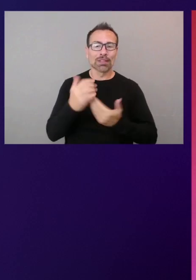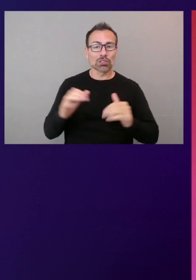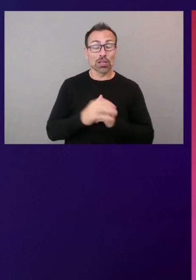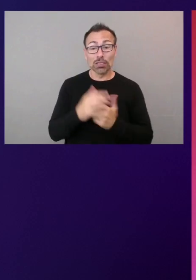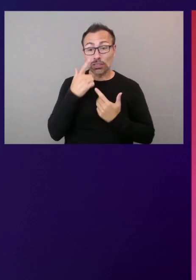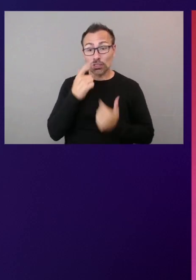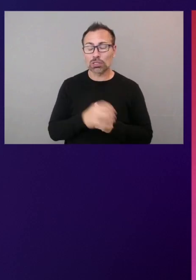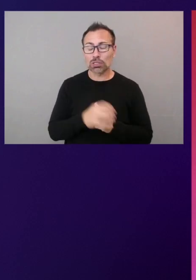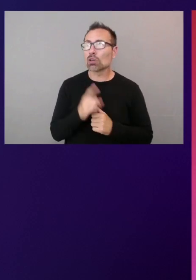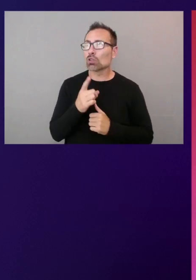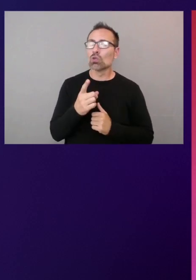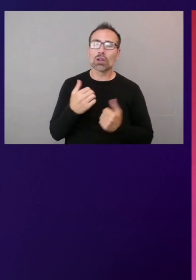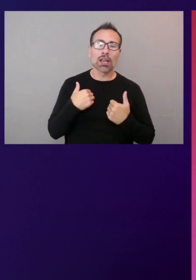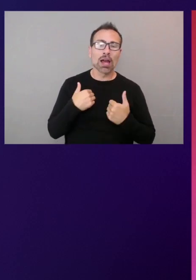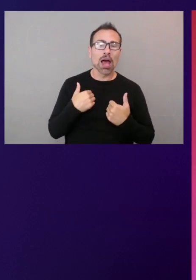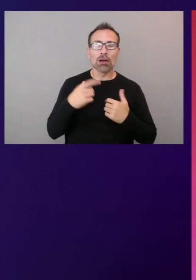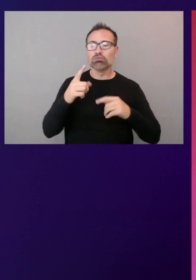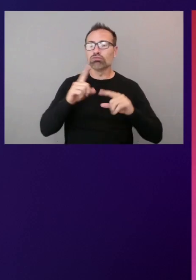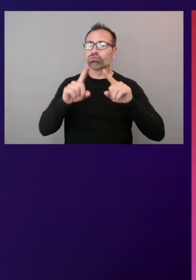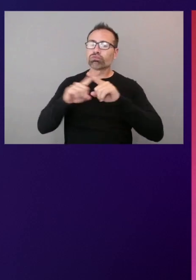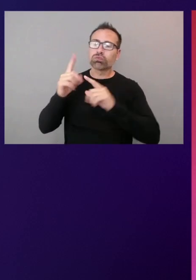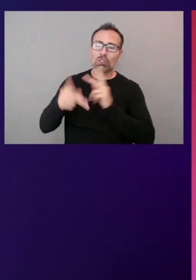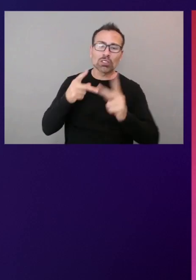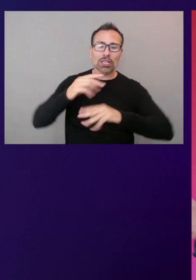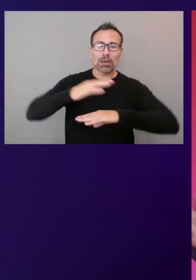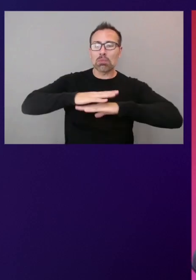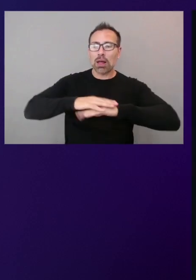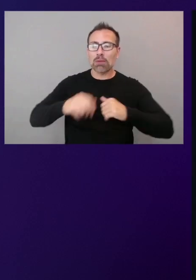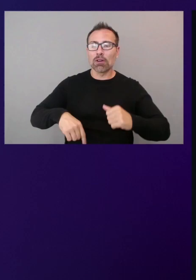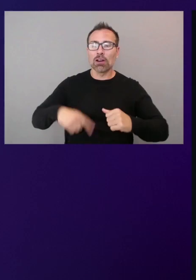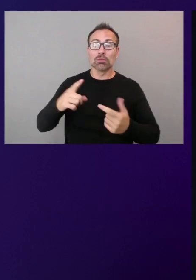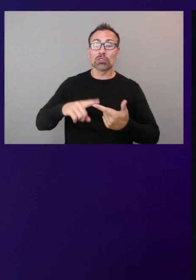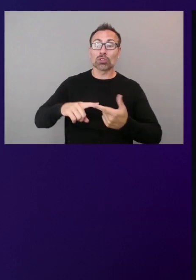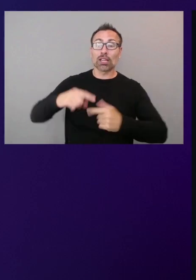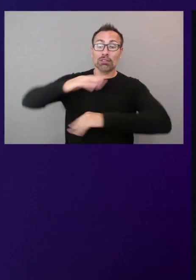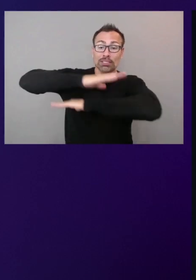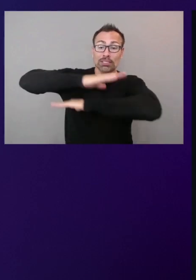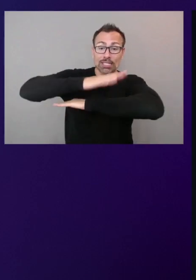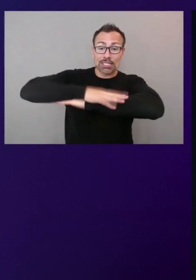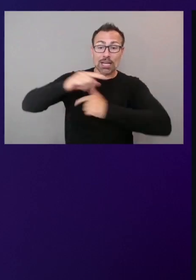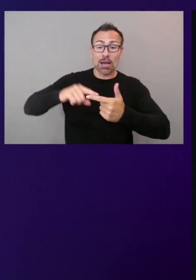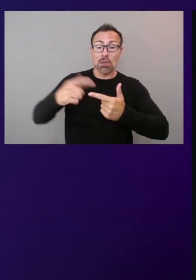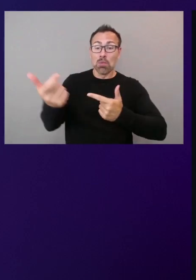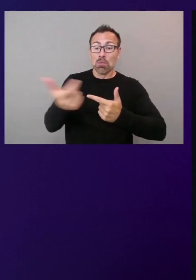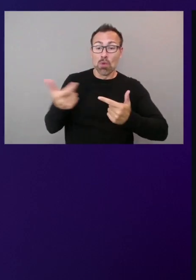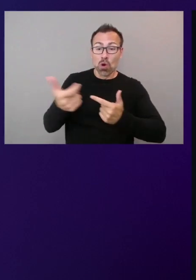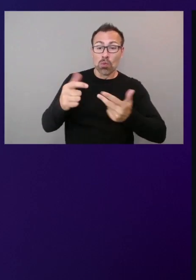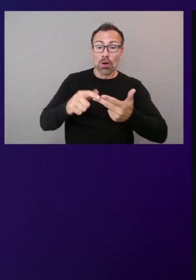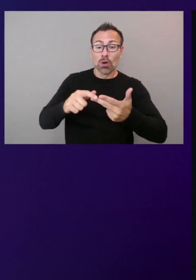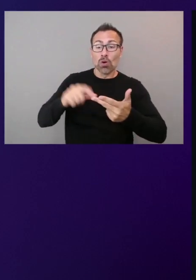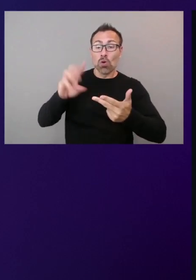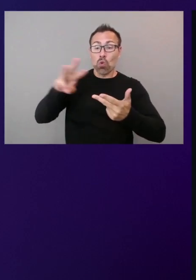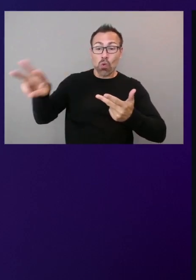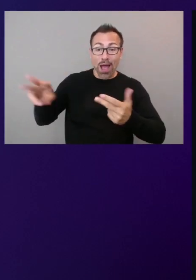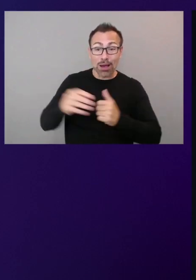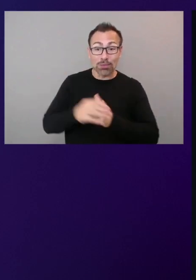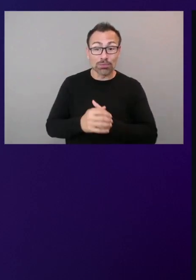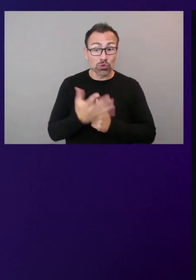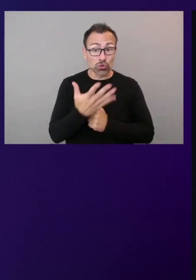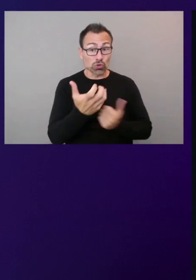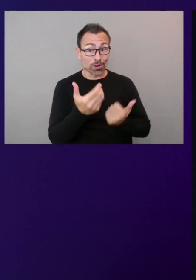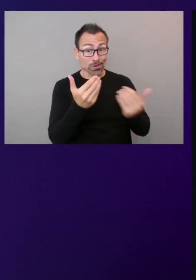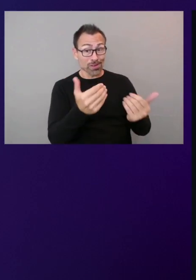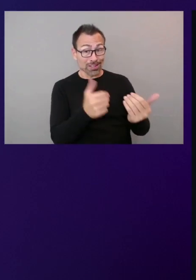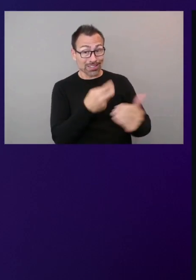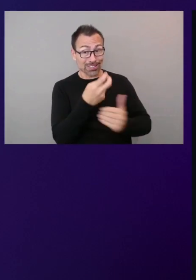of different platforms like desktop, mobile, web, right? Yeah. Do you want to jump in and we can